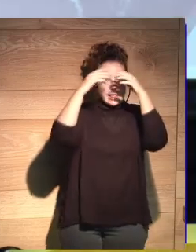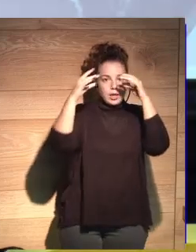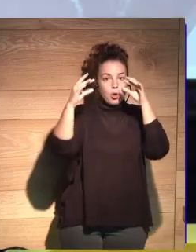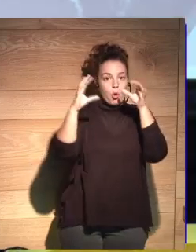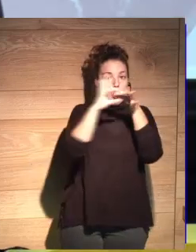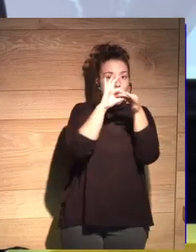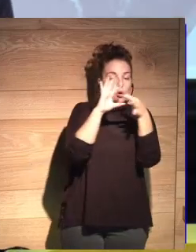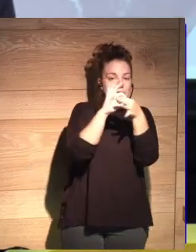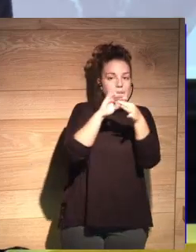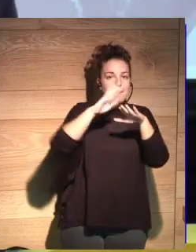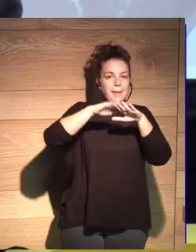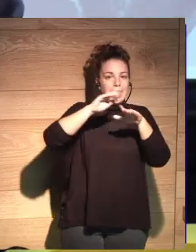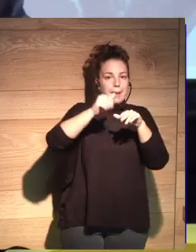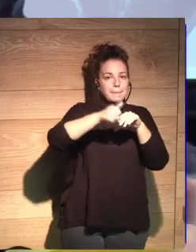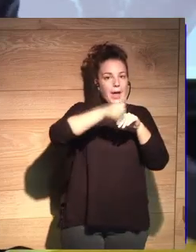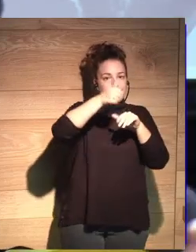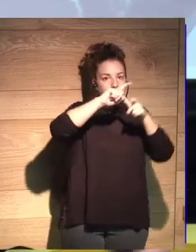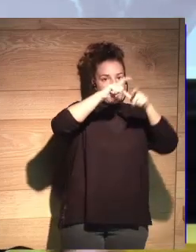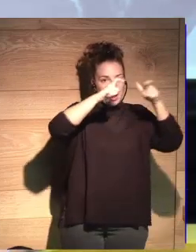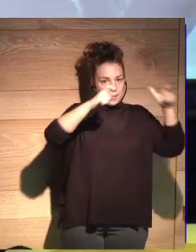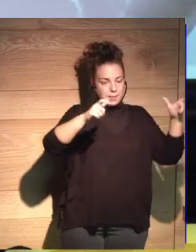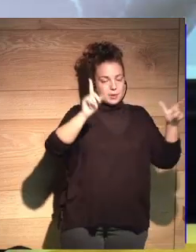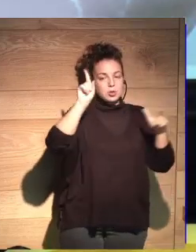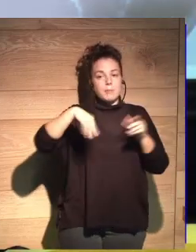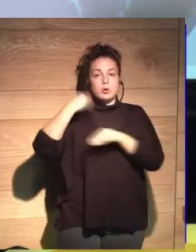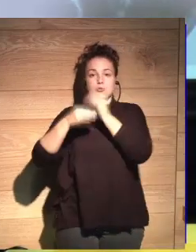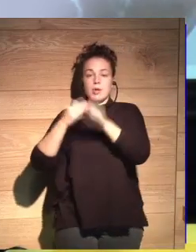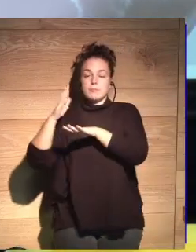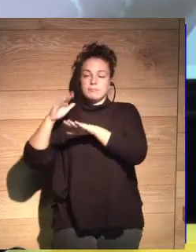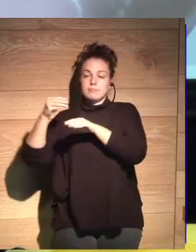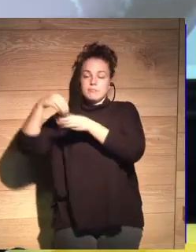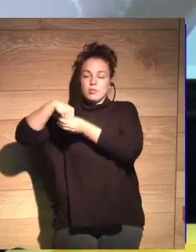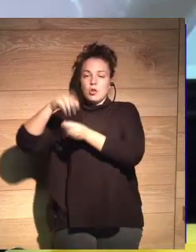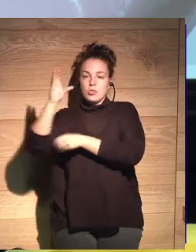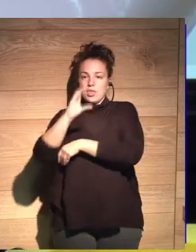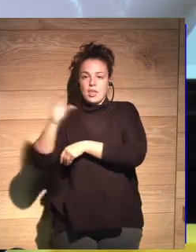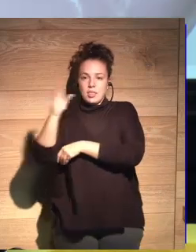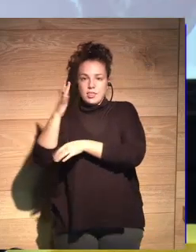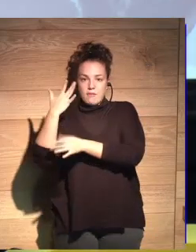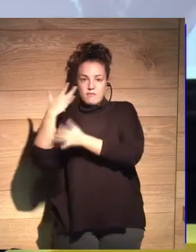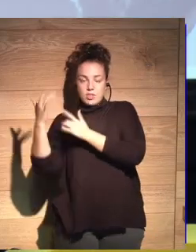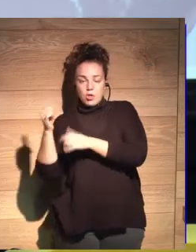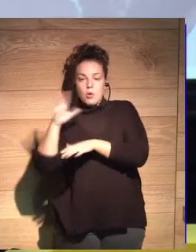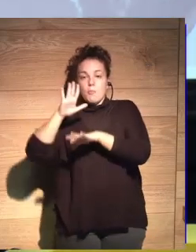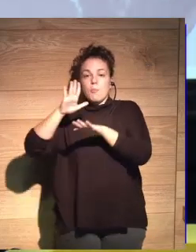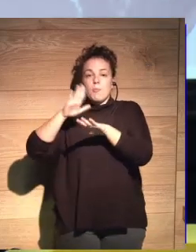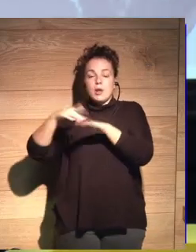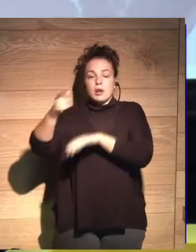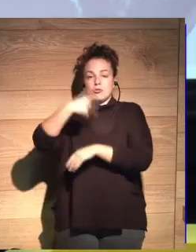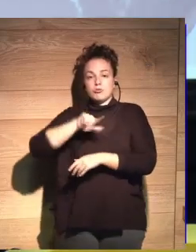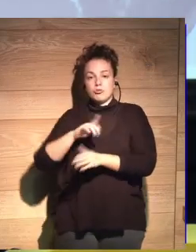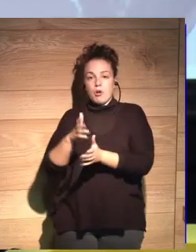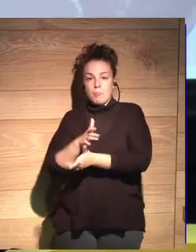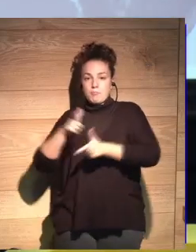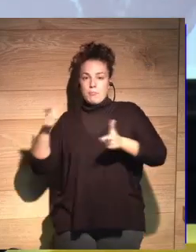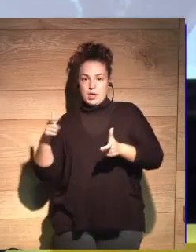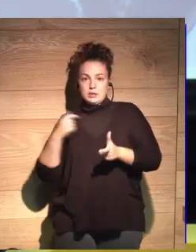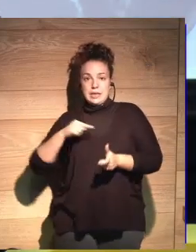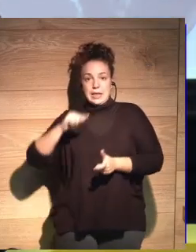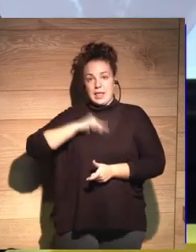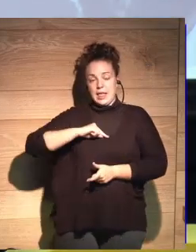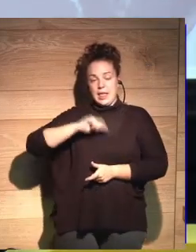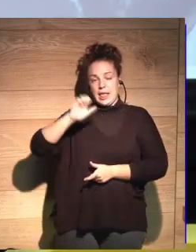to denote things we can do to extend ourselves. And our normal sense of self is pretty diffuse.